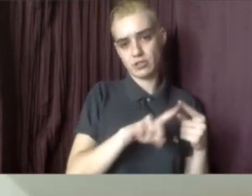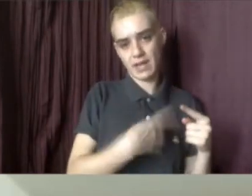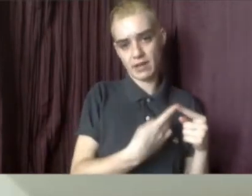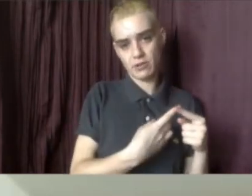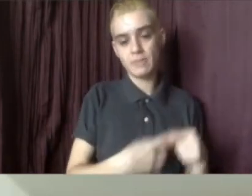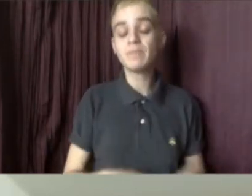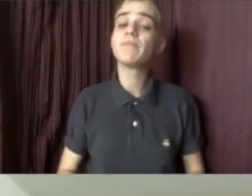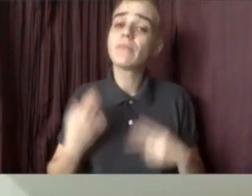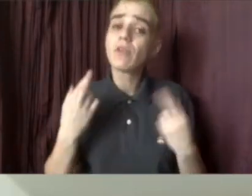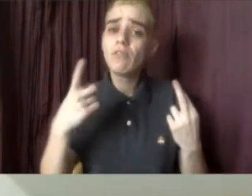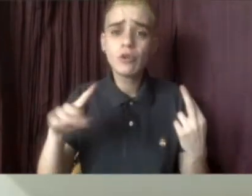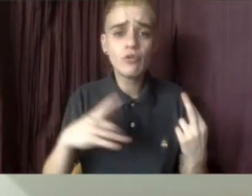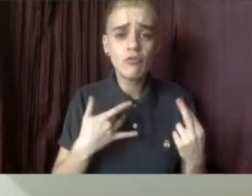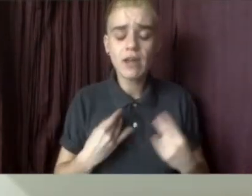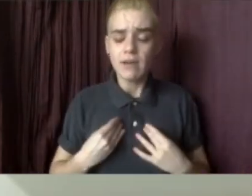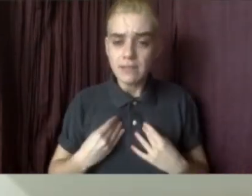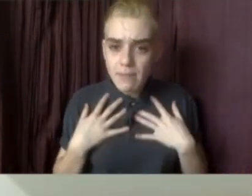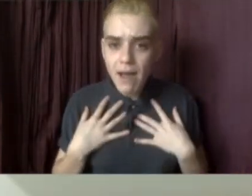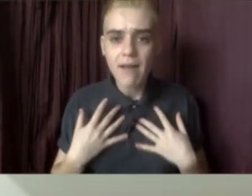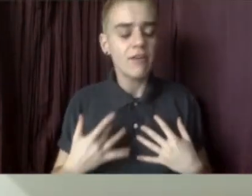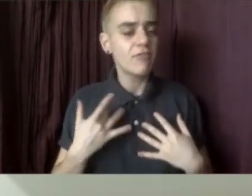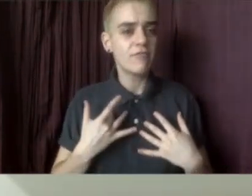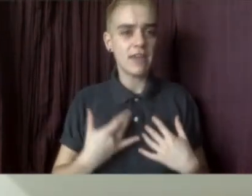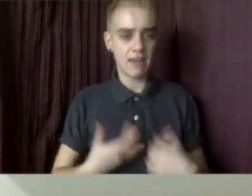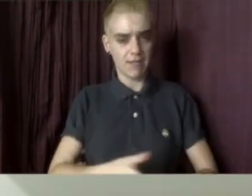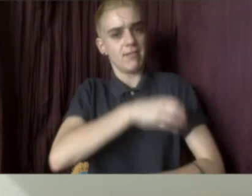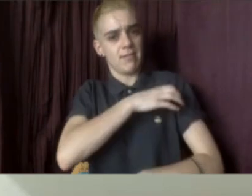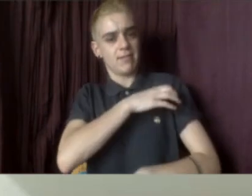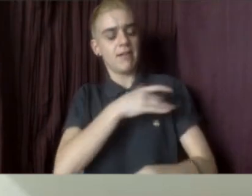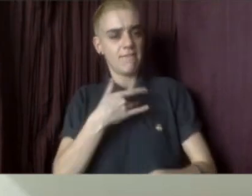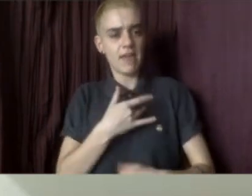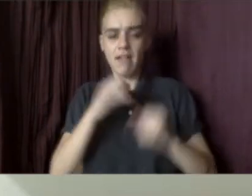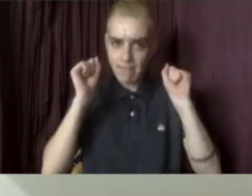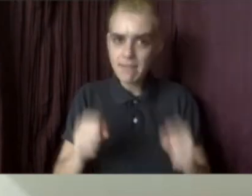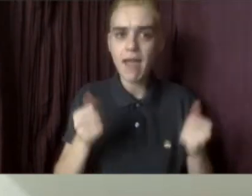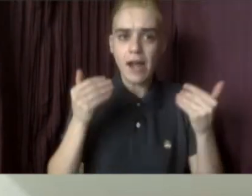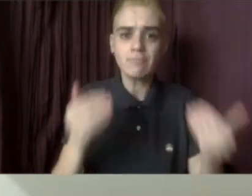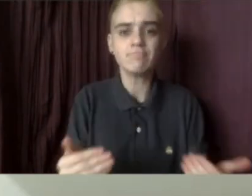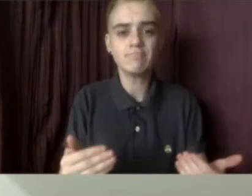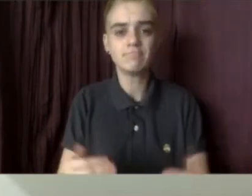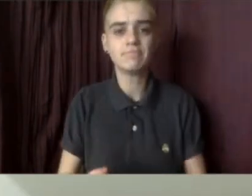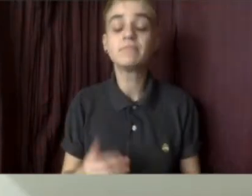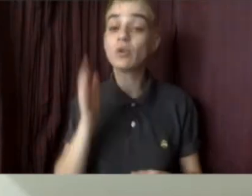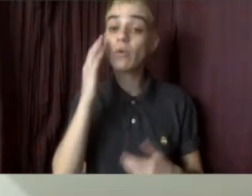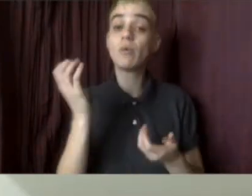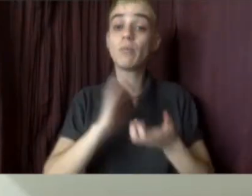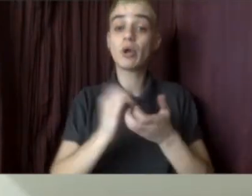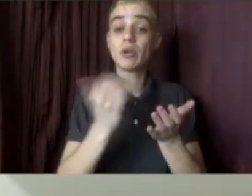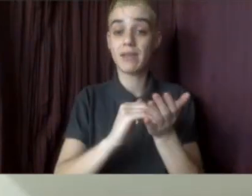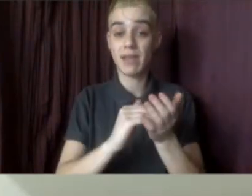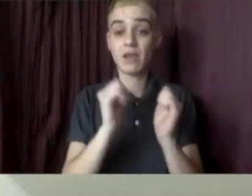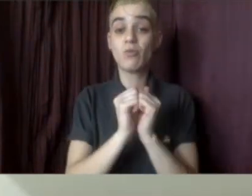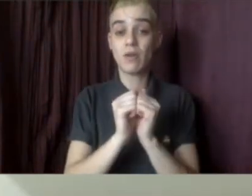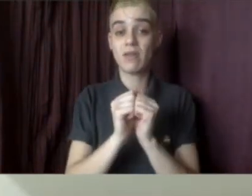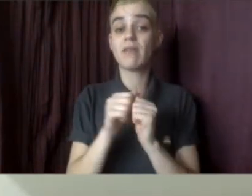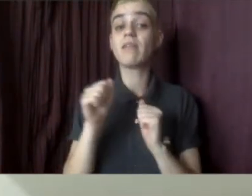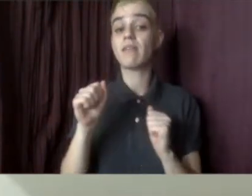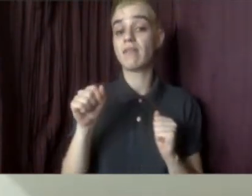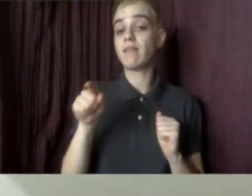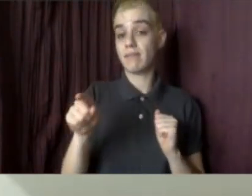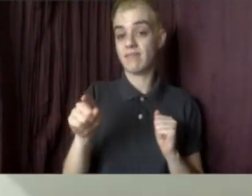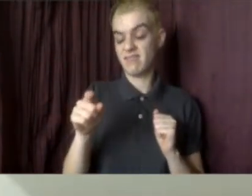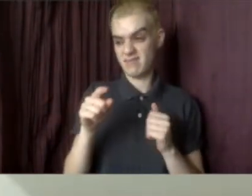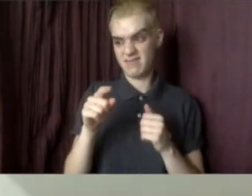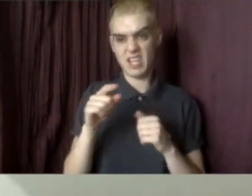Church was a part of the 2020 census as an official partner with the Census Bureau for getting an accurate count. It's something that